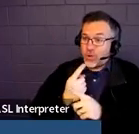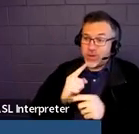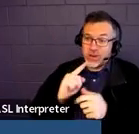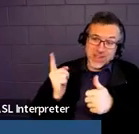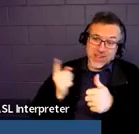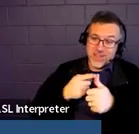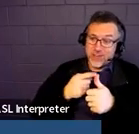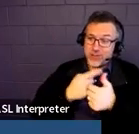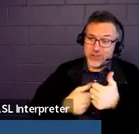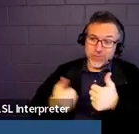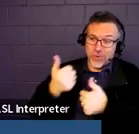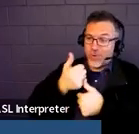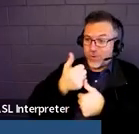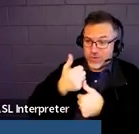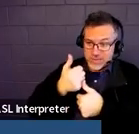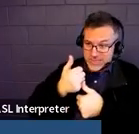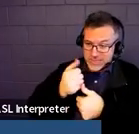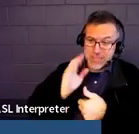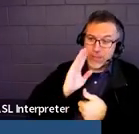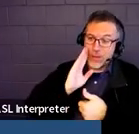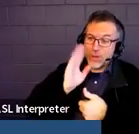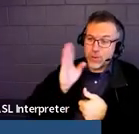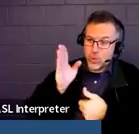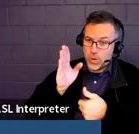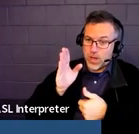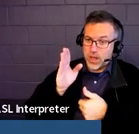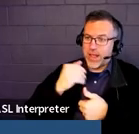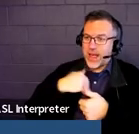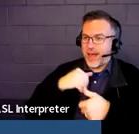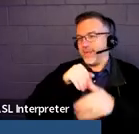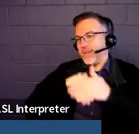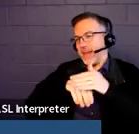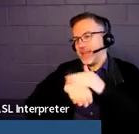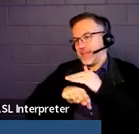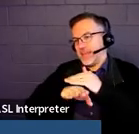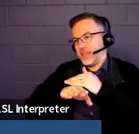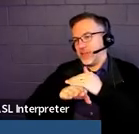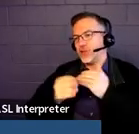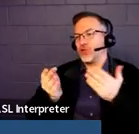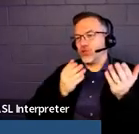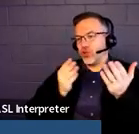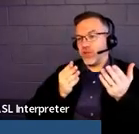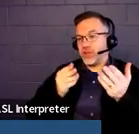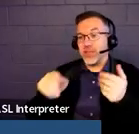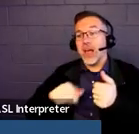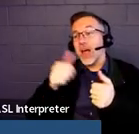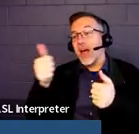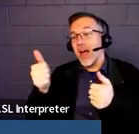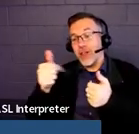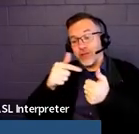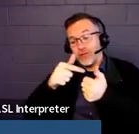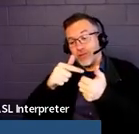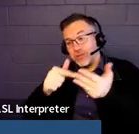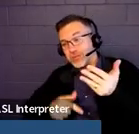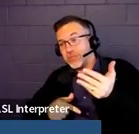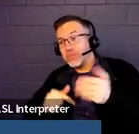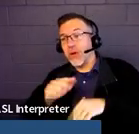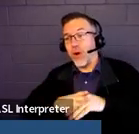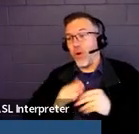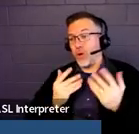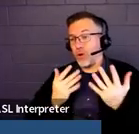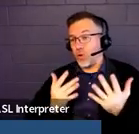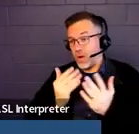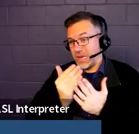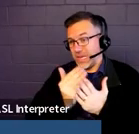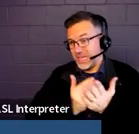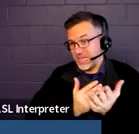be addressed and access to services. Everybody else sits on a waiting list. And I've heard of